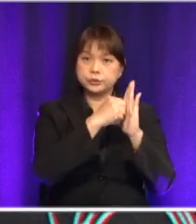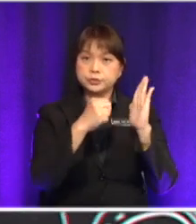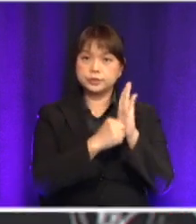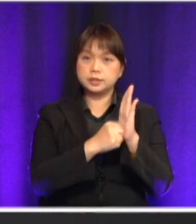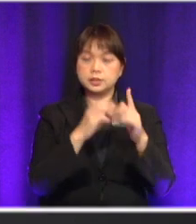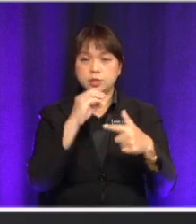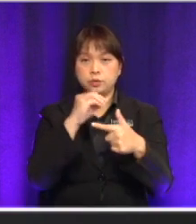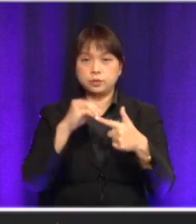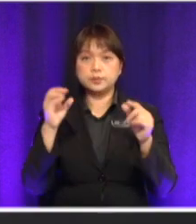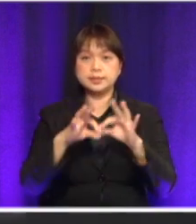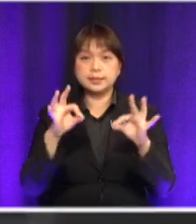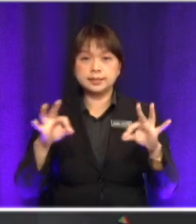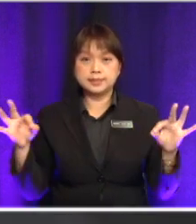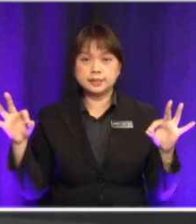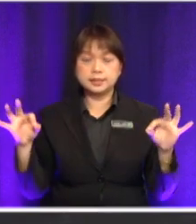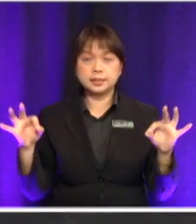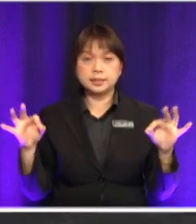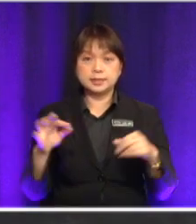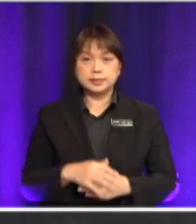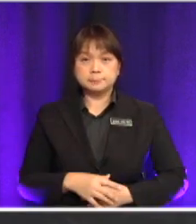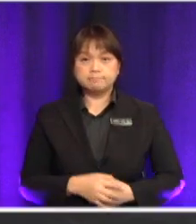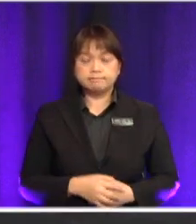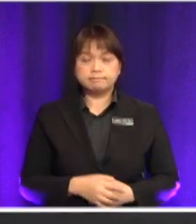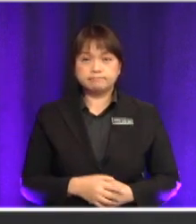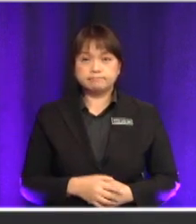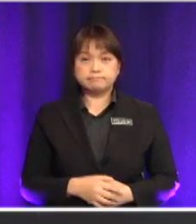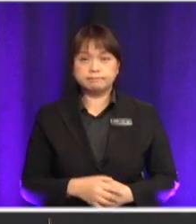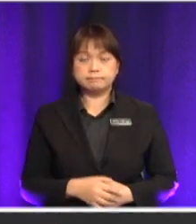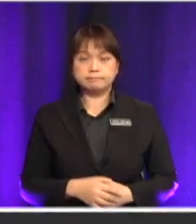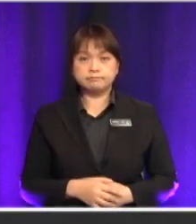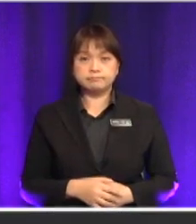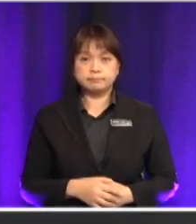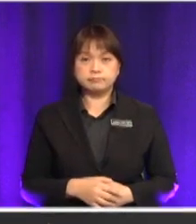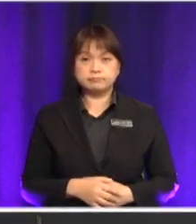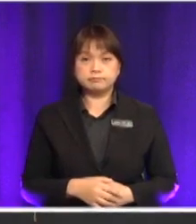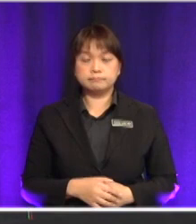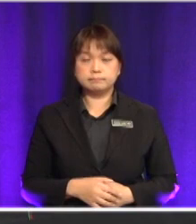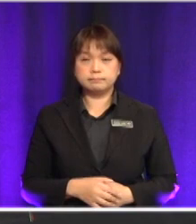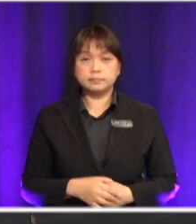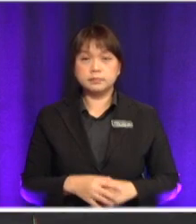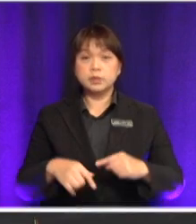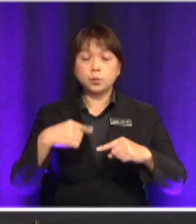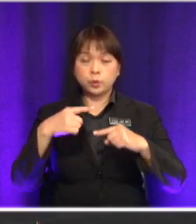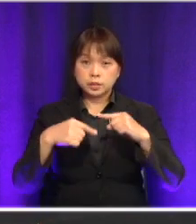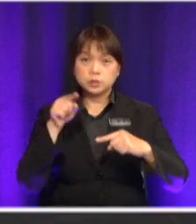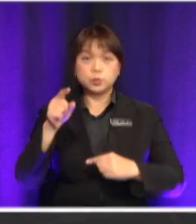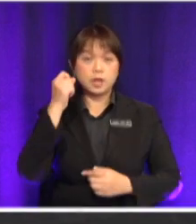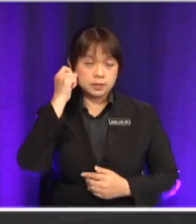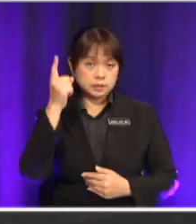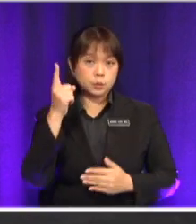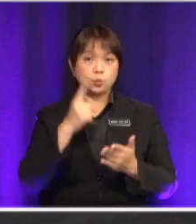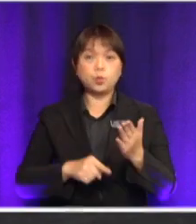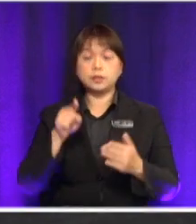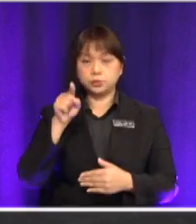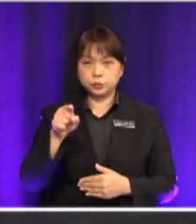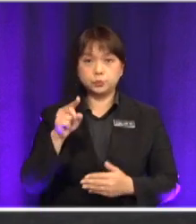write the sentence. But in actual fact, you don't need to, because when you understand what you read, you can have a